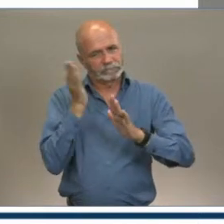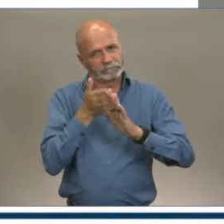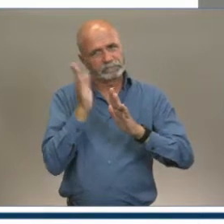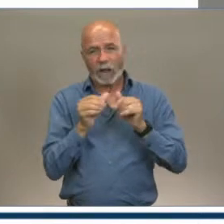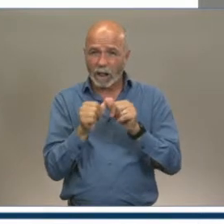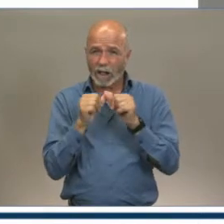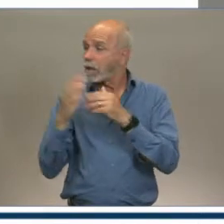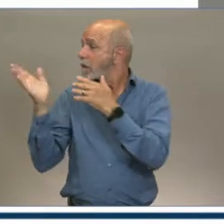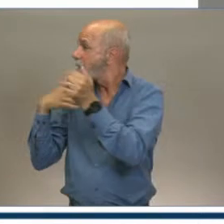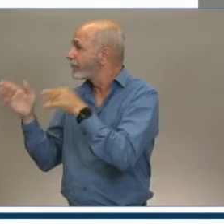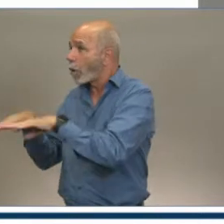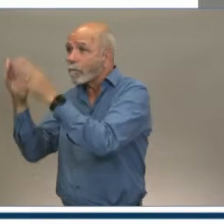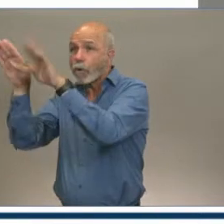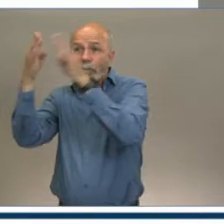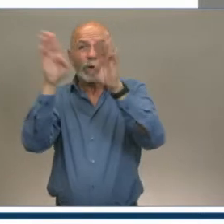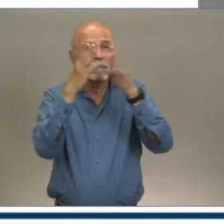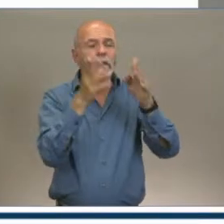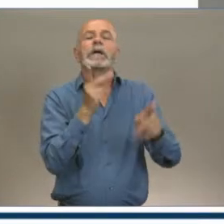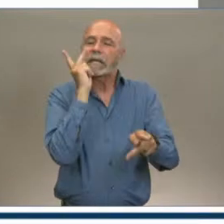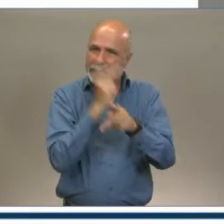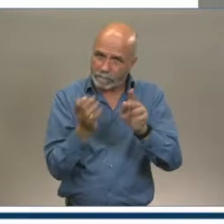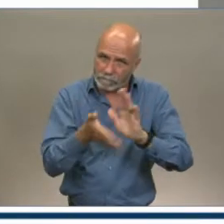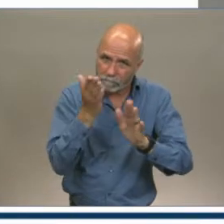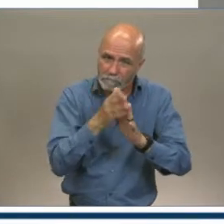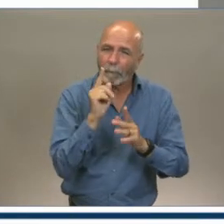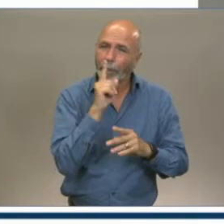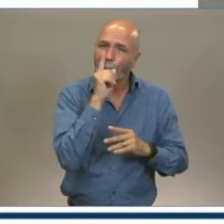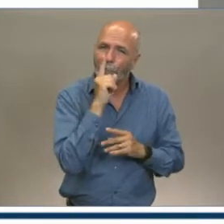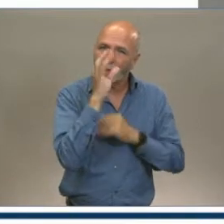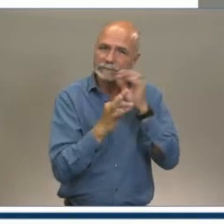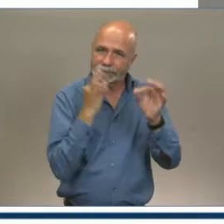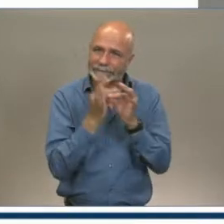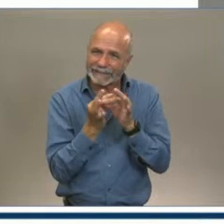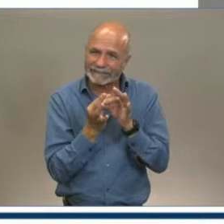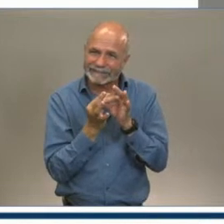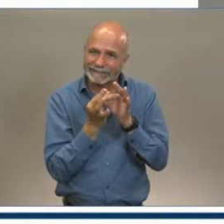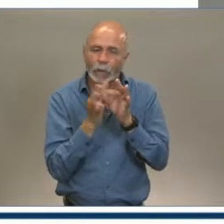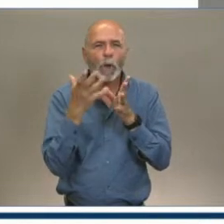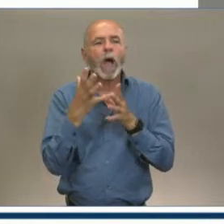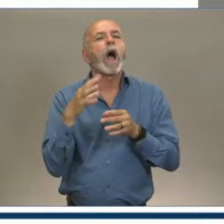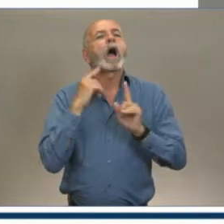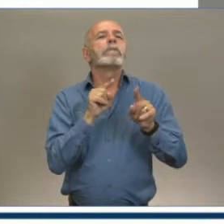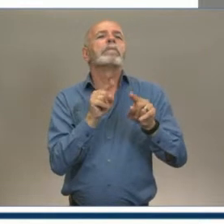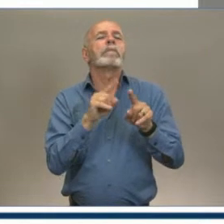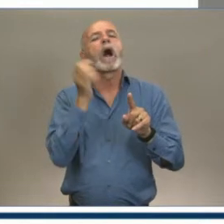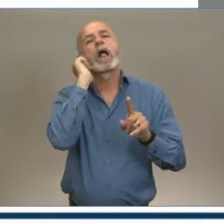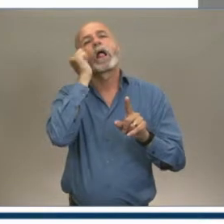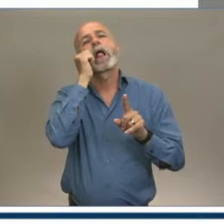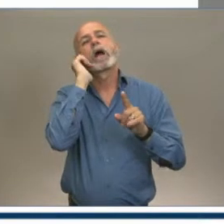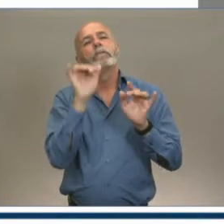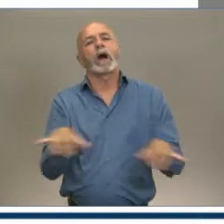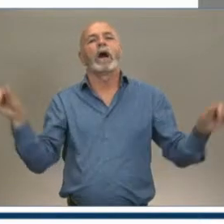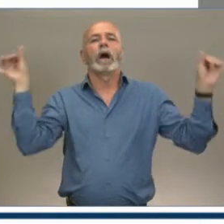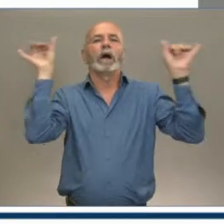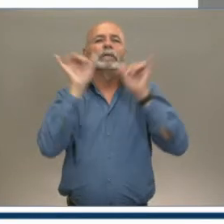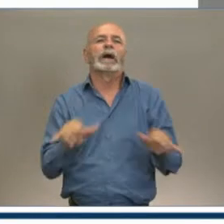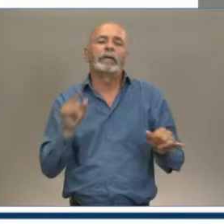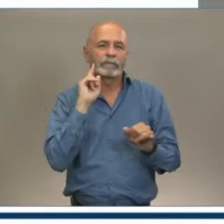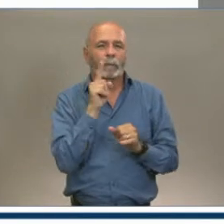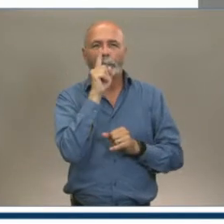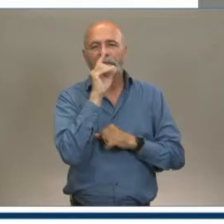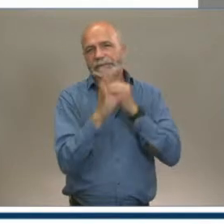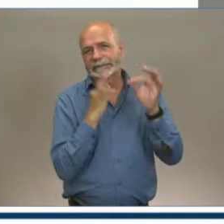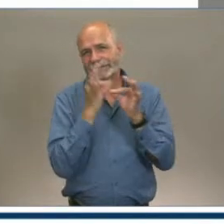again, we need everybody to build regular testing as part of their ongoing personal and family COVID protocols.